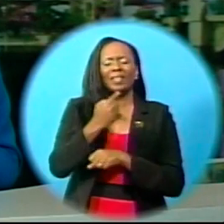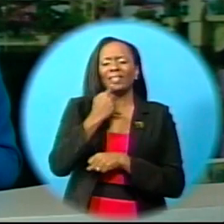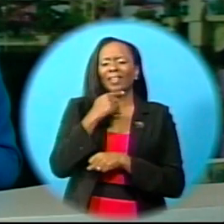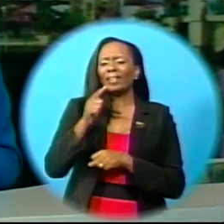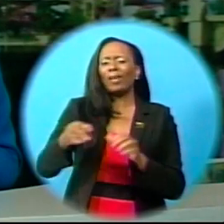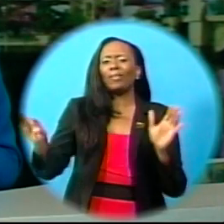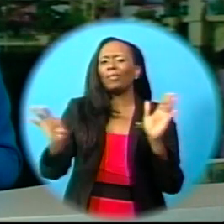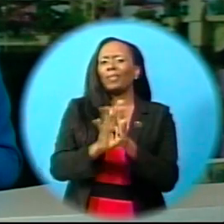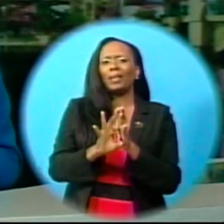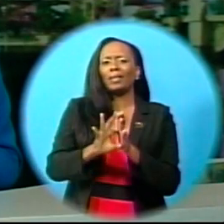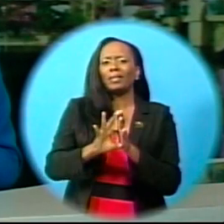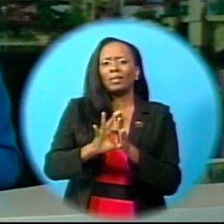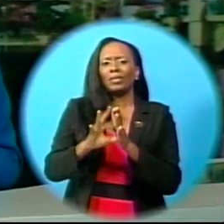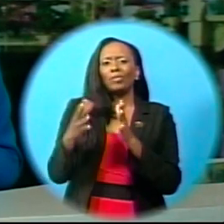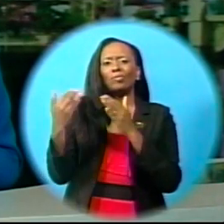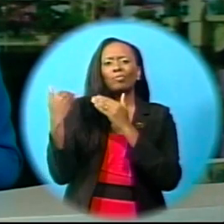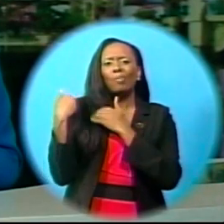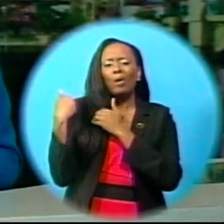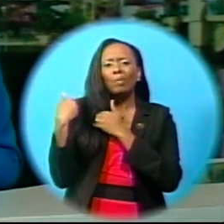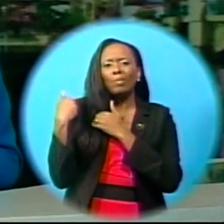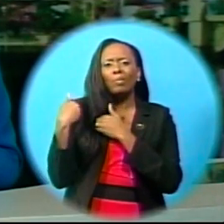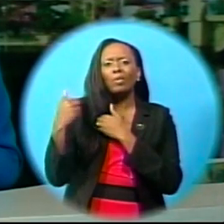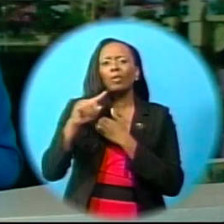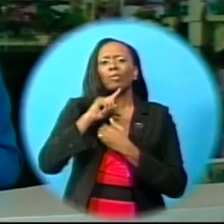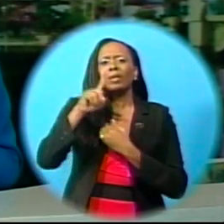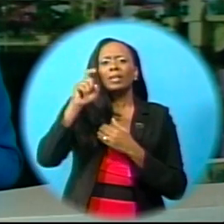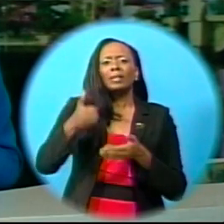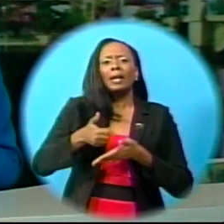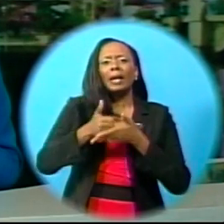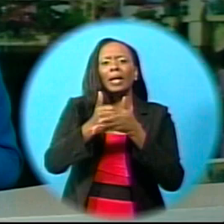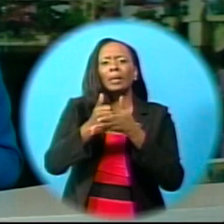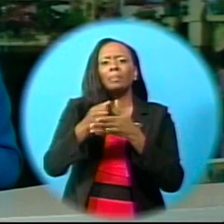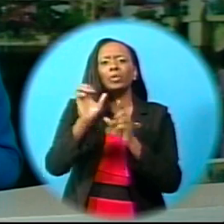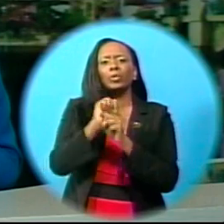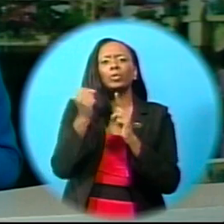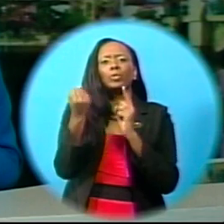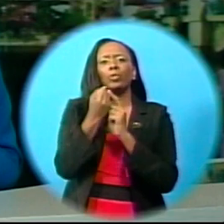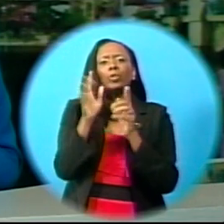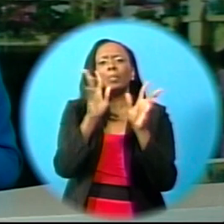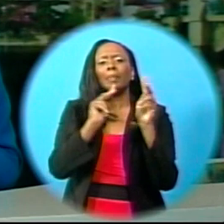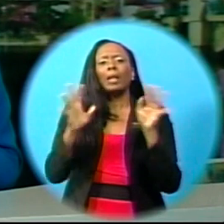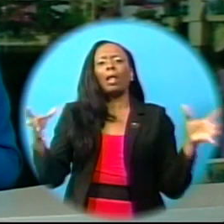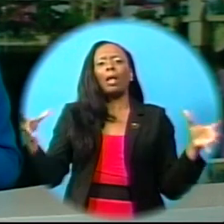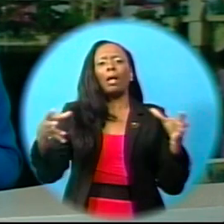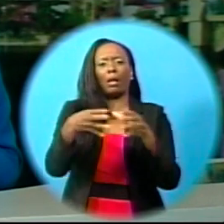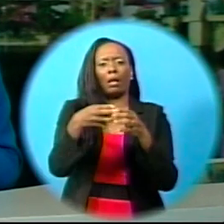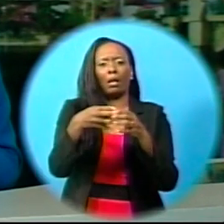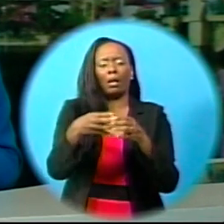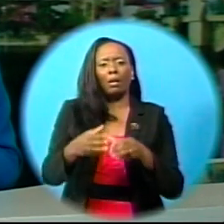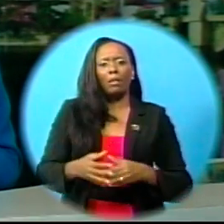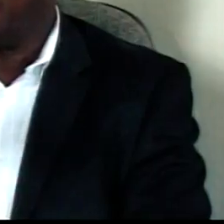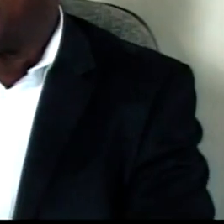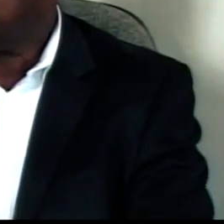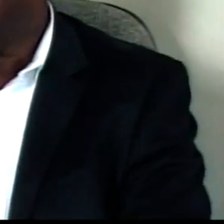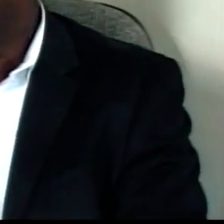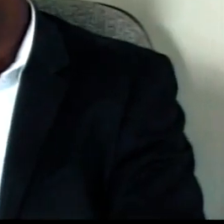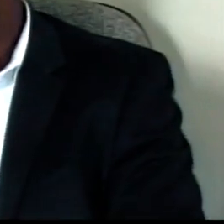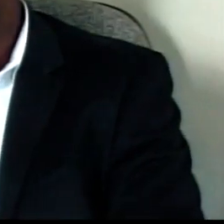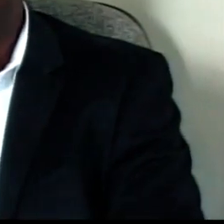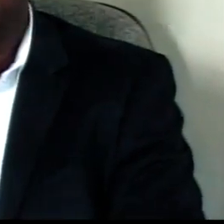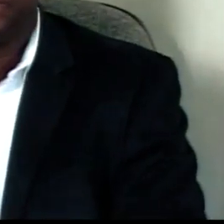in their responsibility in decreasing Barbados's social gaps. Instead of